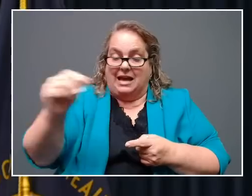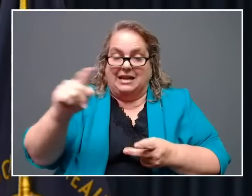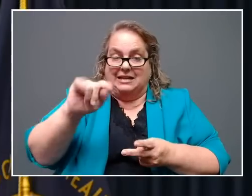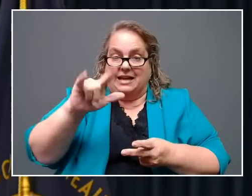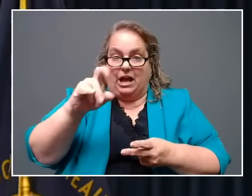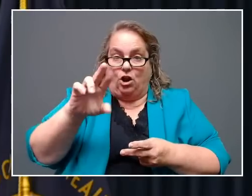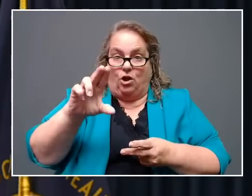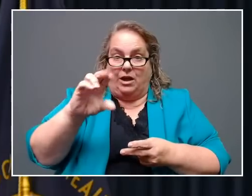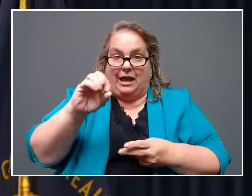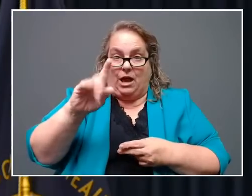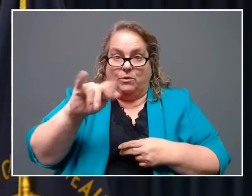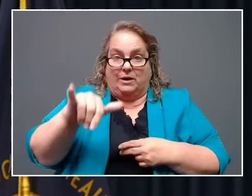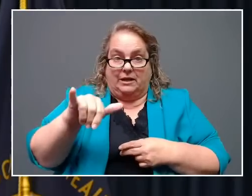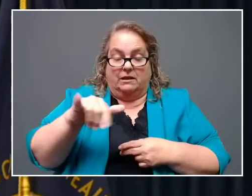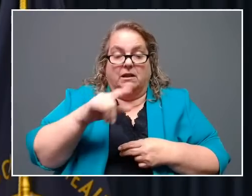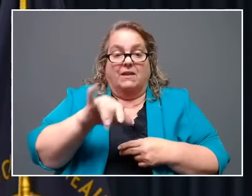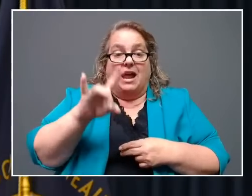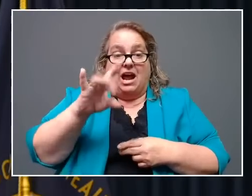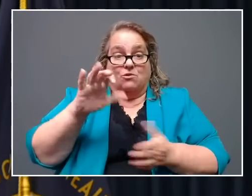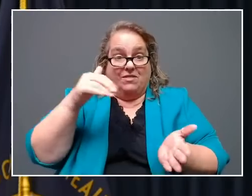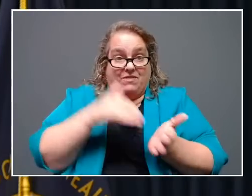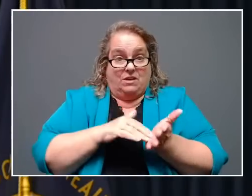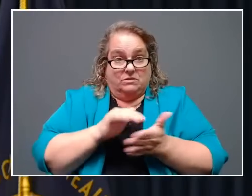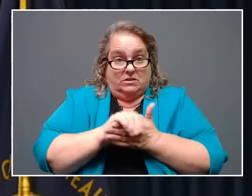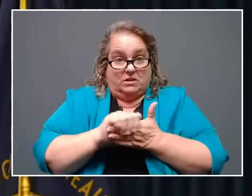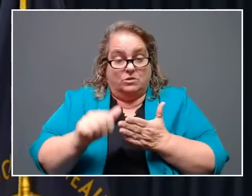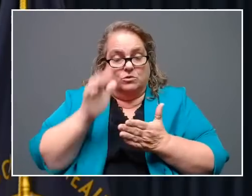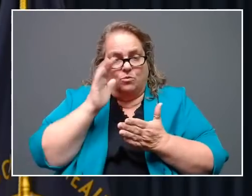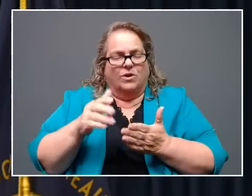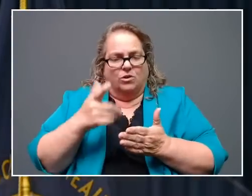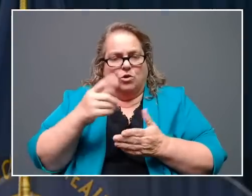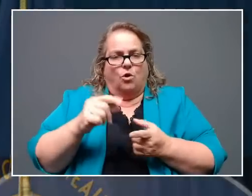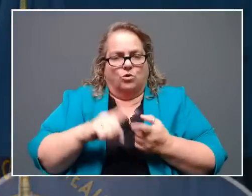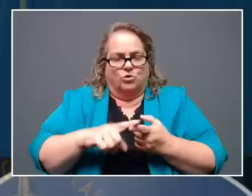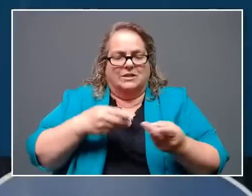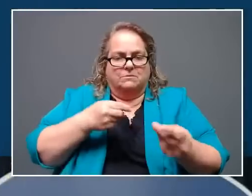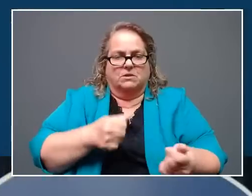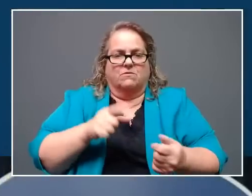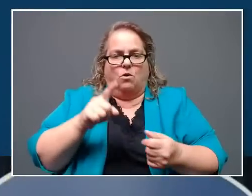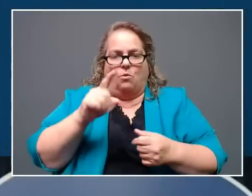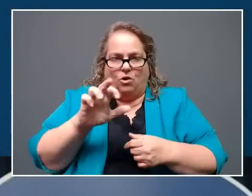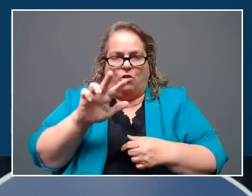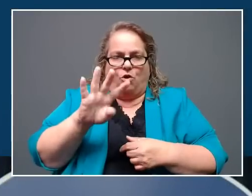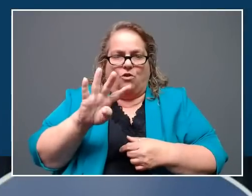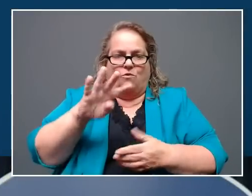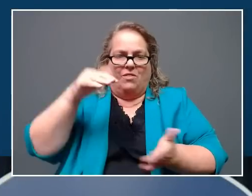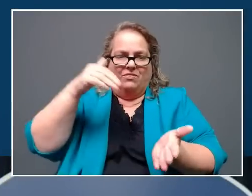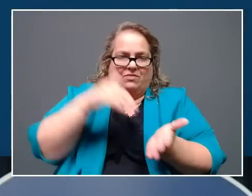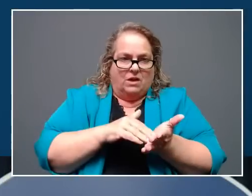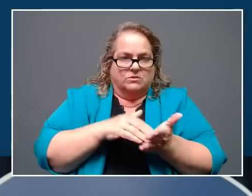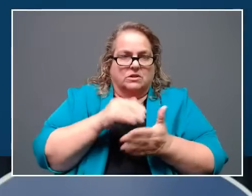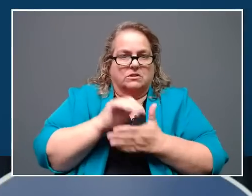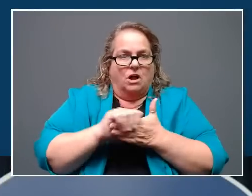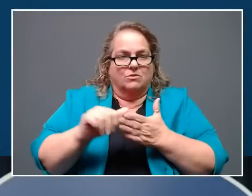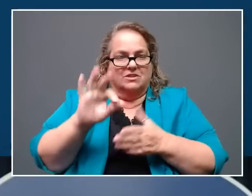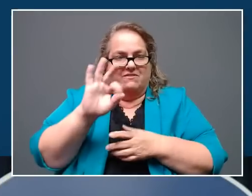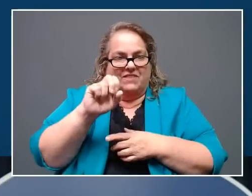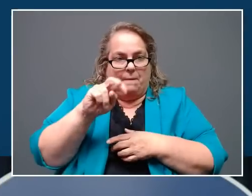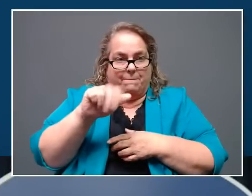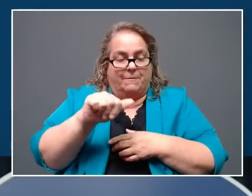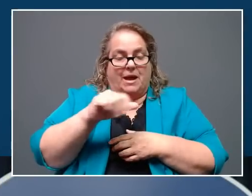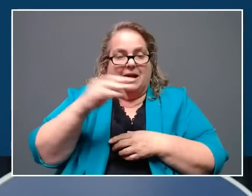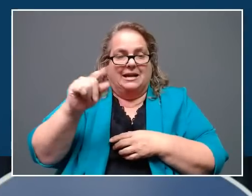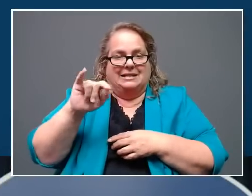today will cover expenses for more than $134,000 of FEMA ineligible debris removal in Taylor County, and more